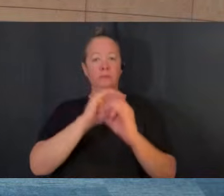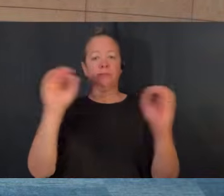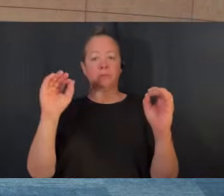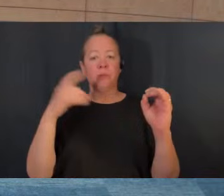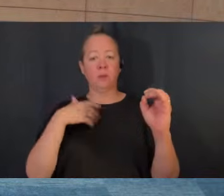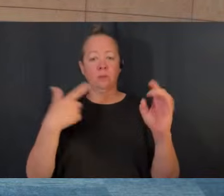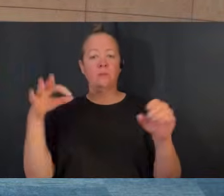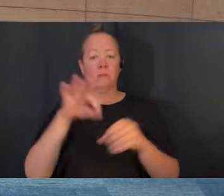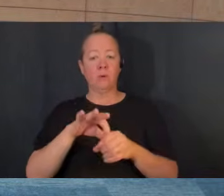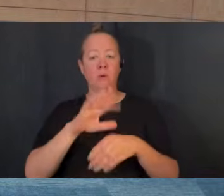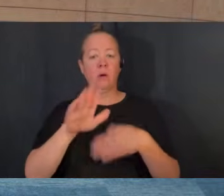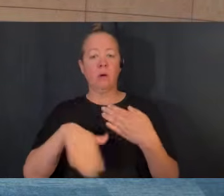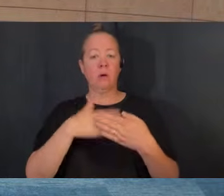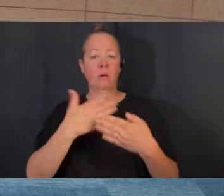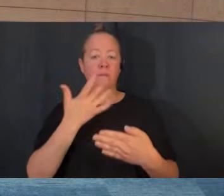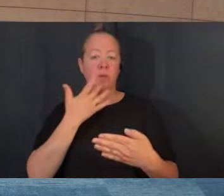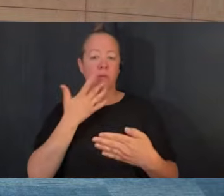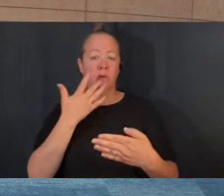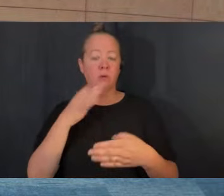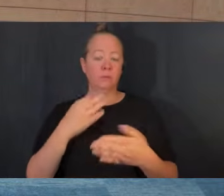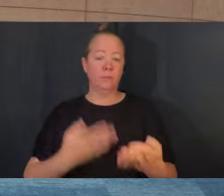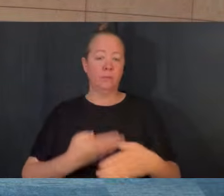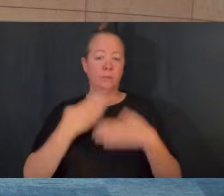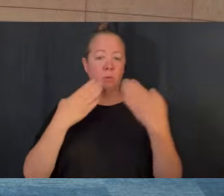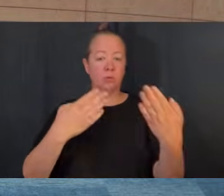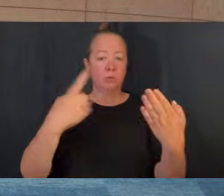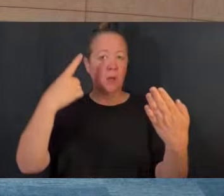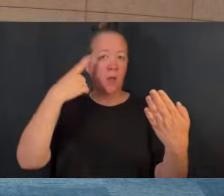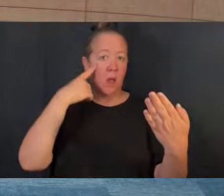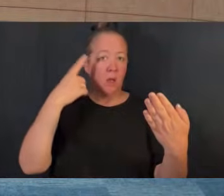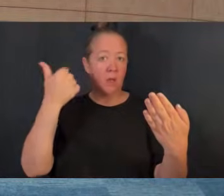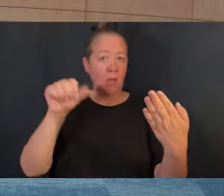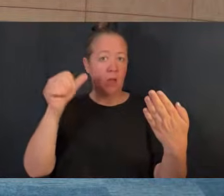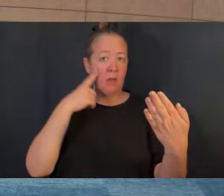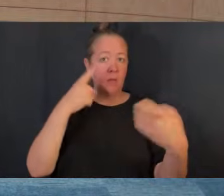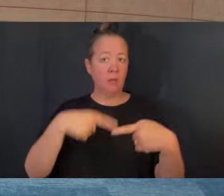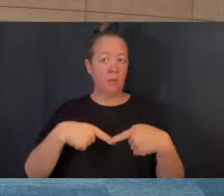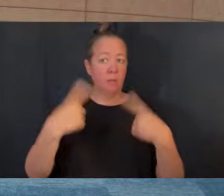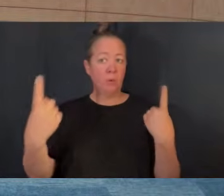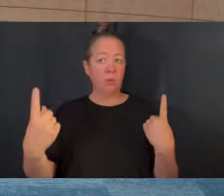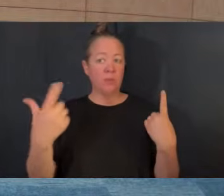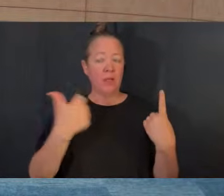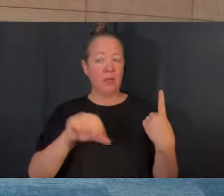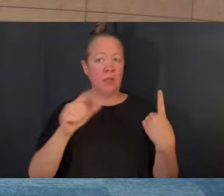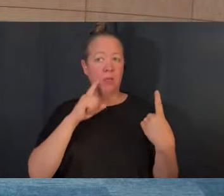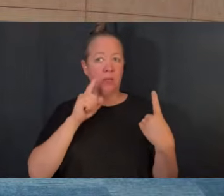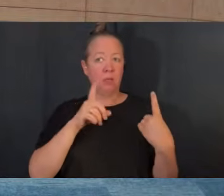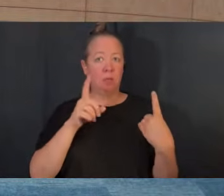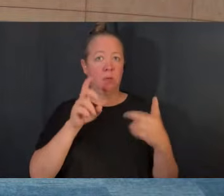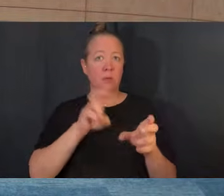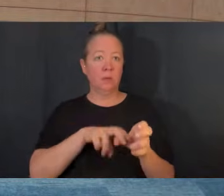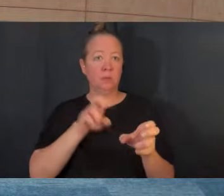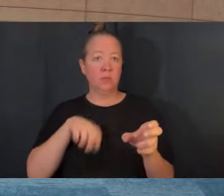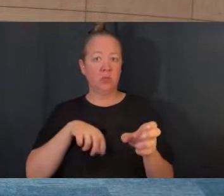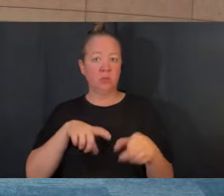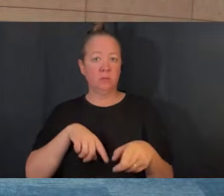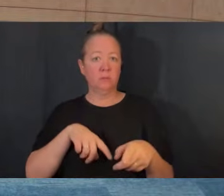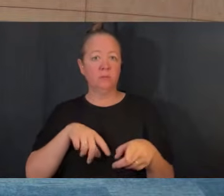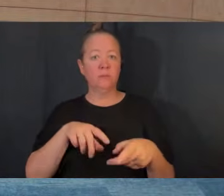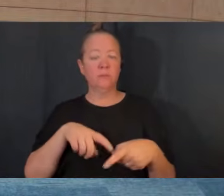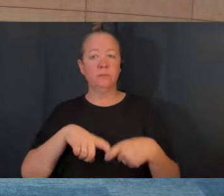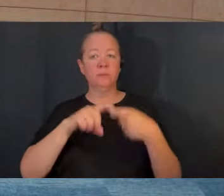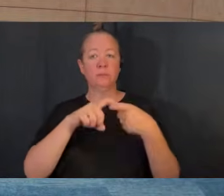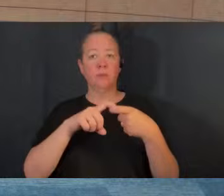the motion, say aye. Aye. Any opposed? Any abstentions? Motion passes